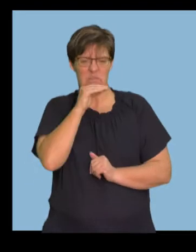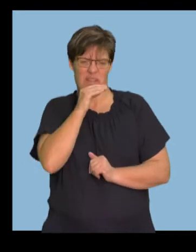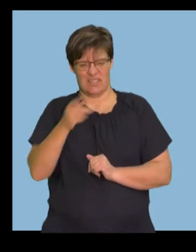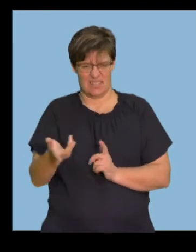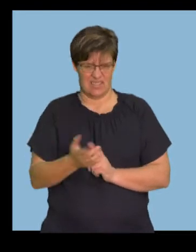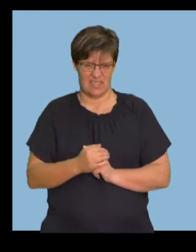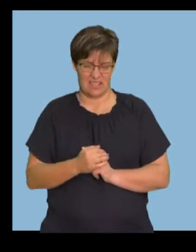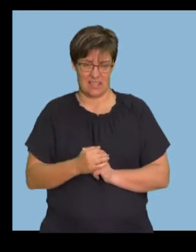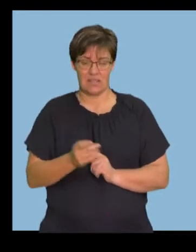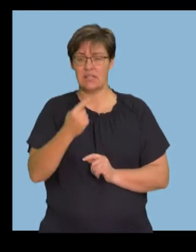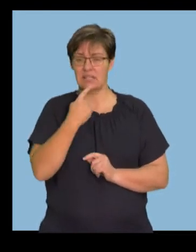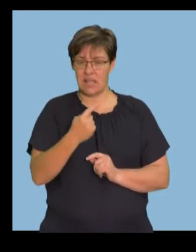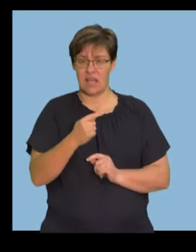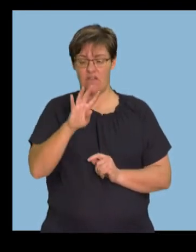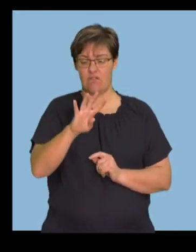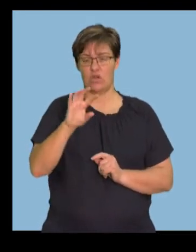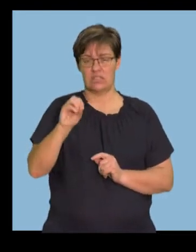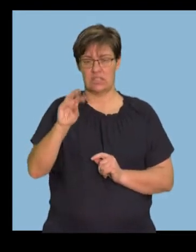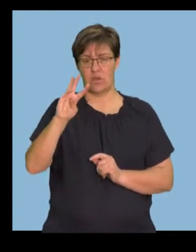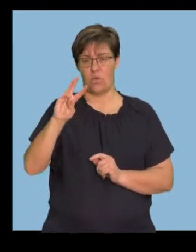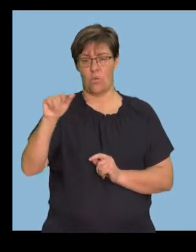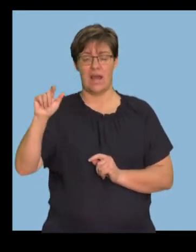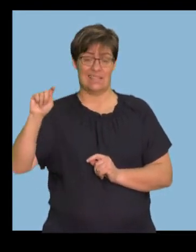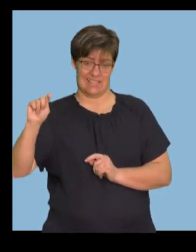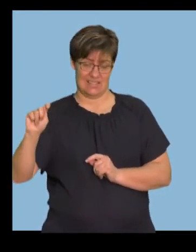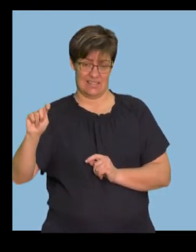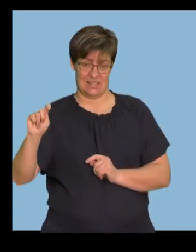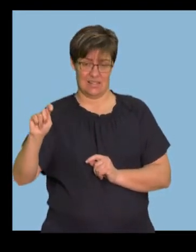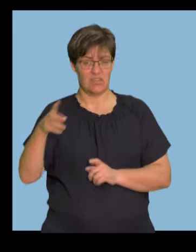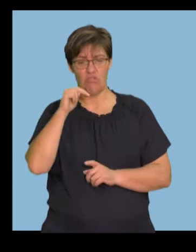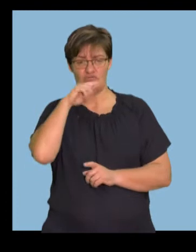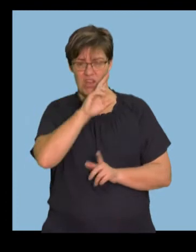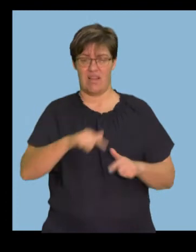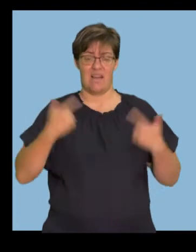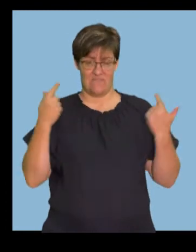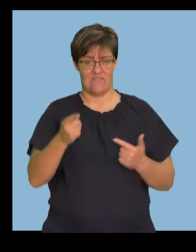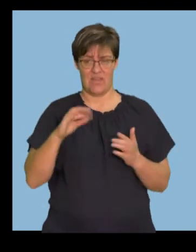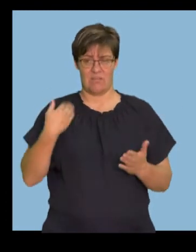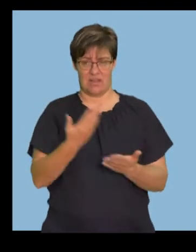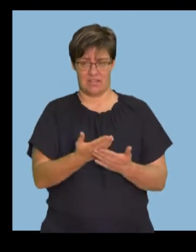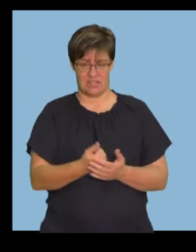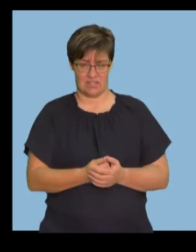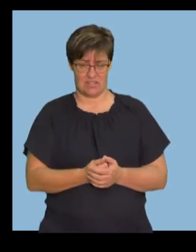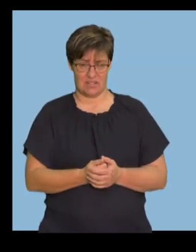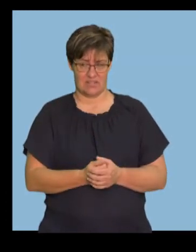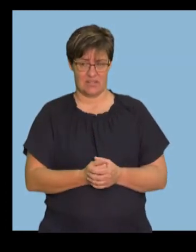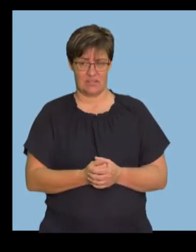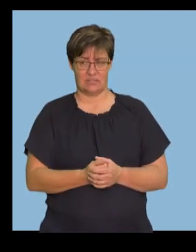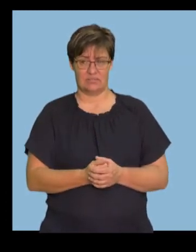So this is what it means. In other words, we're talking about 40 watts and breaking it down. So this is the real life